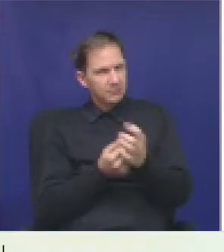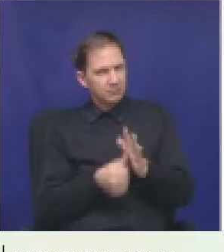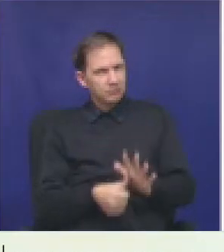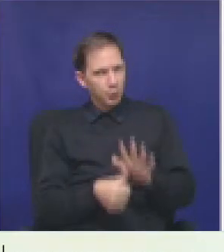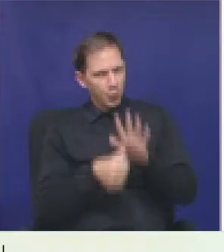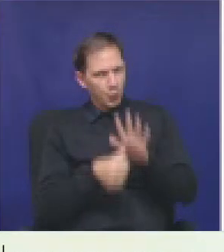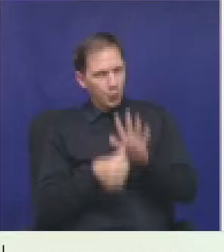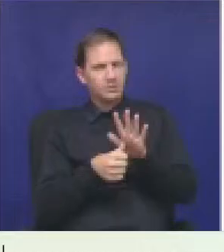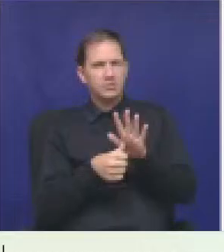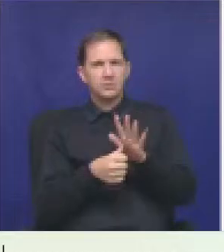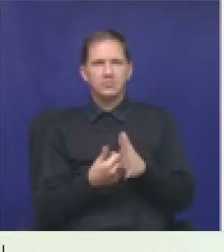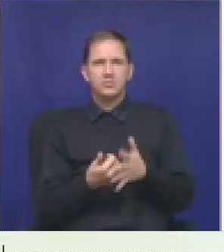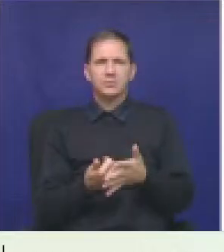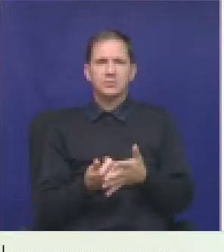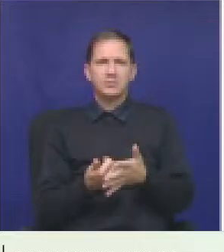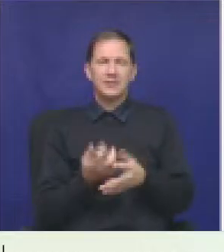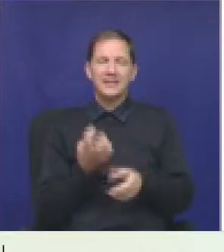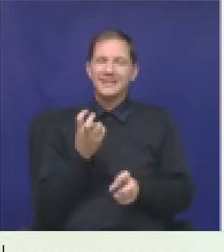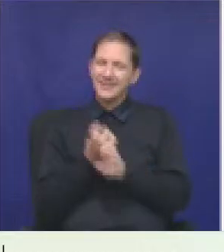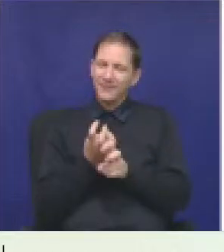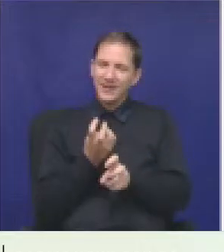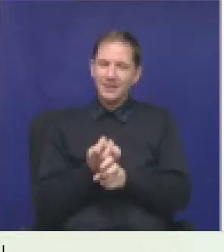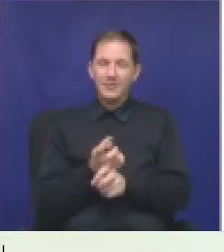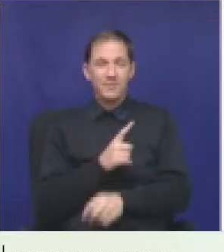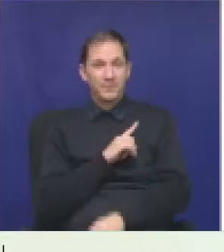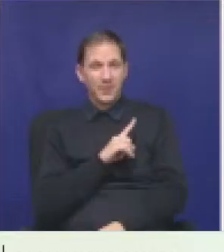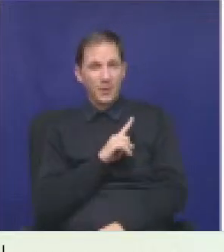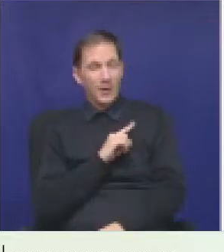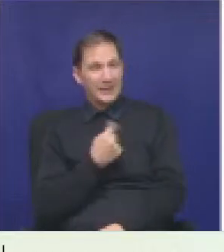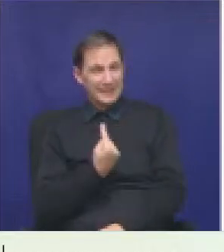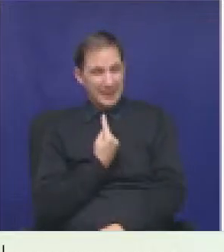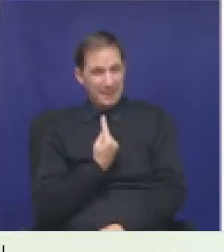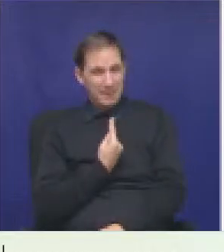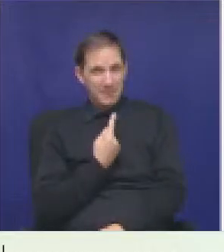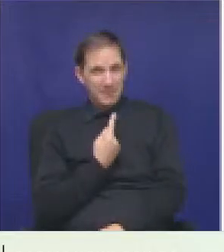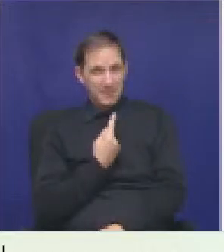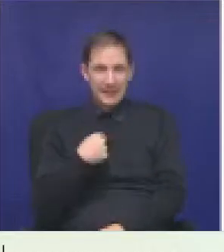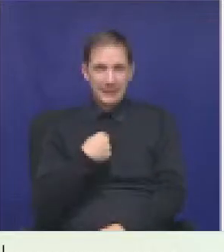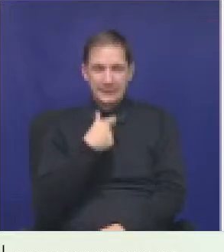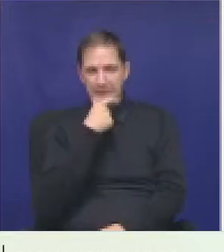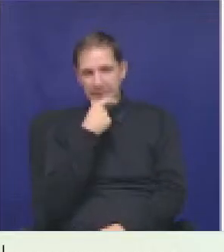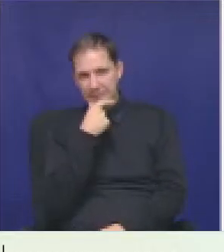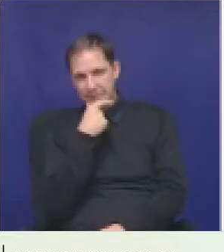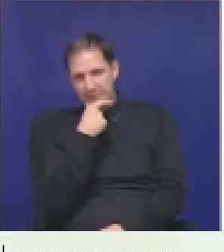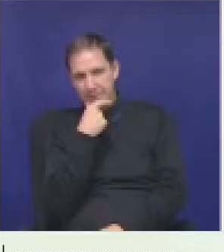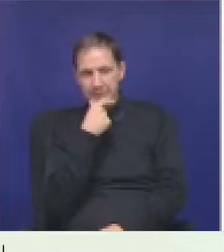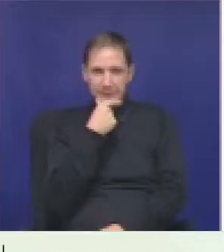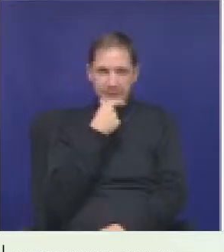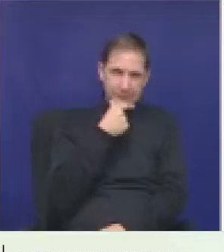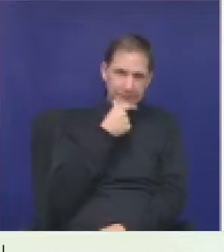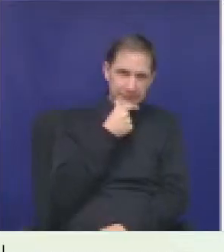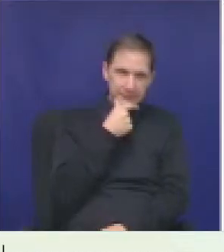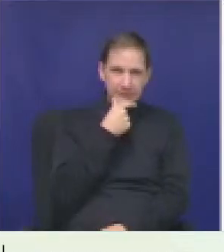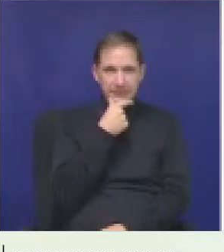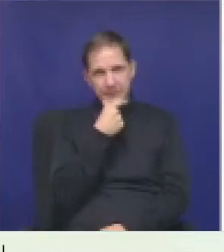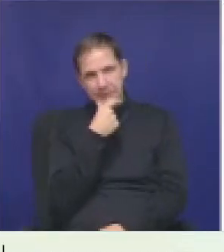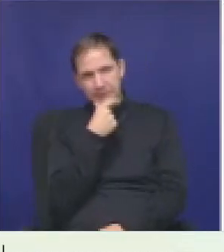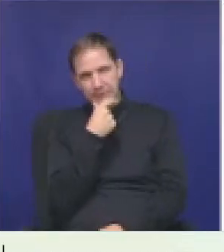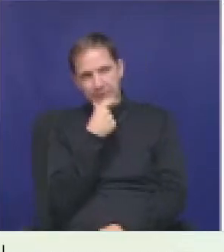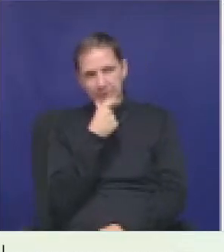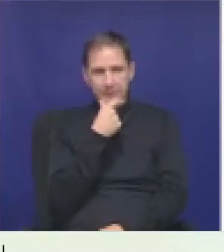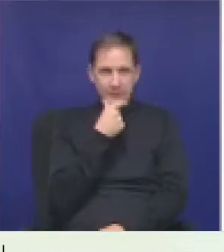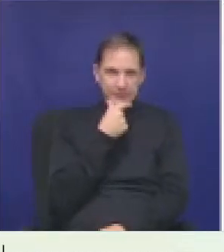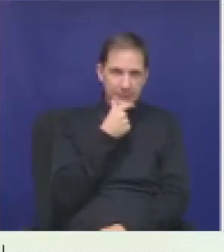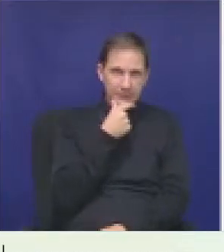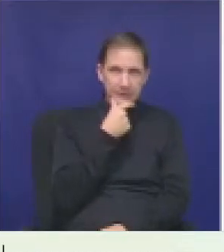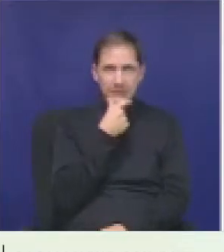institution. And I must say it's difficult because I also need to look at the Statistician General in his eyes, and